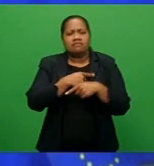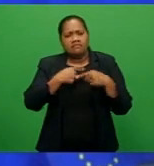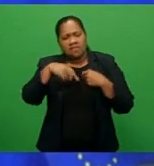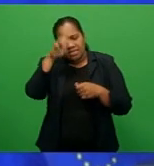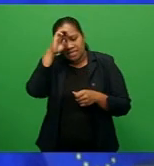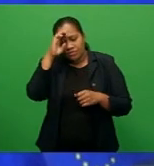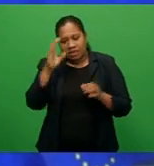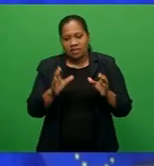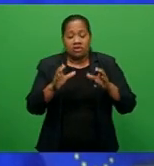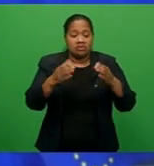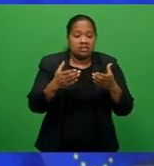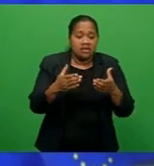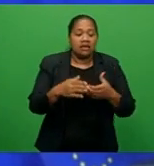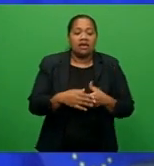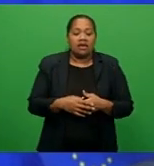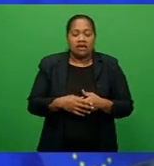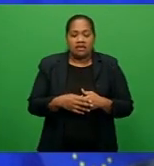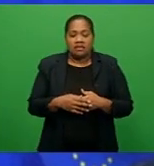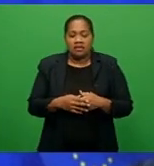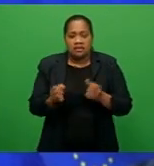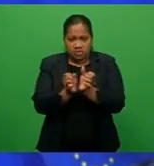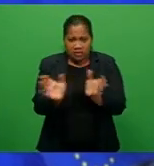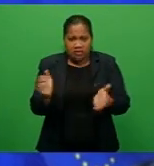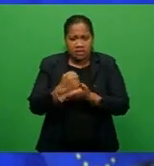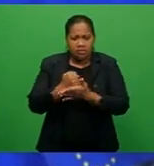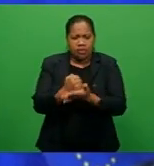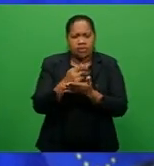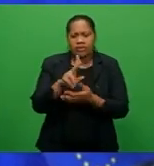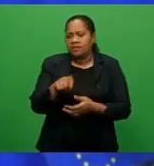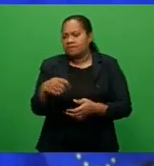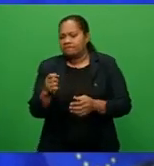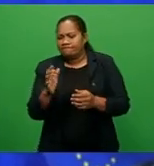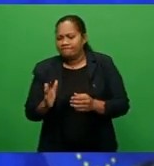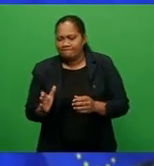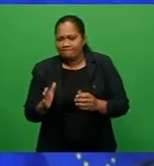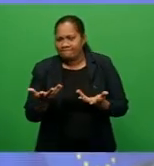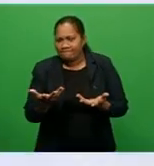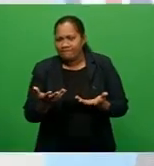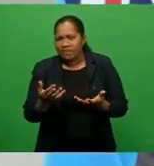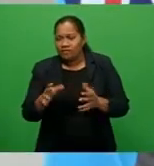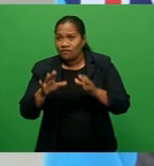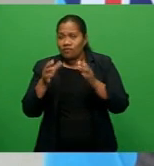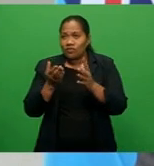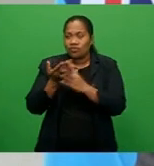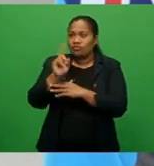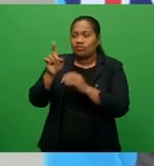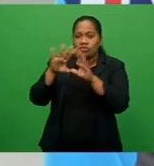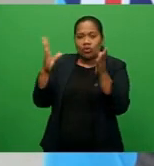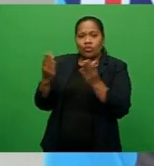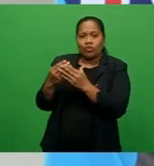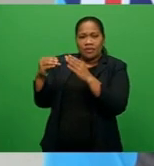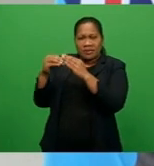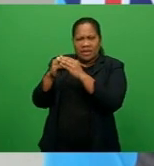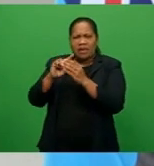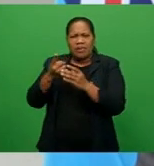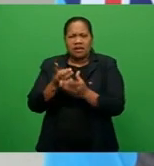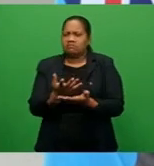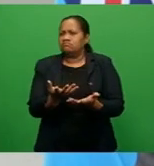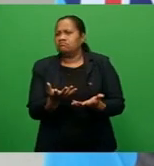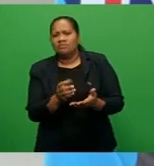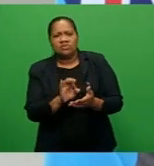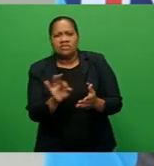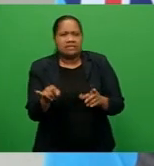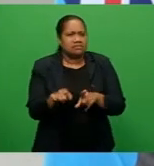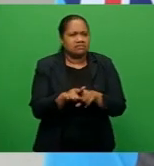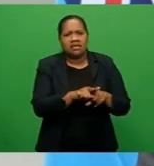of the European Union's generous support towards the next round of IDA financing through the World Bank. It doesn't mean that